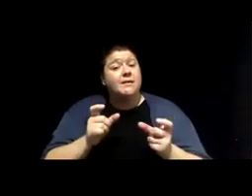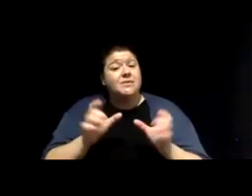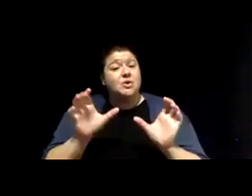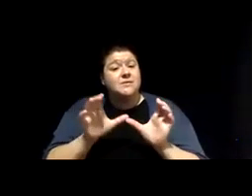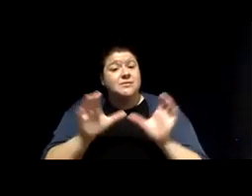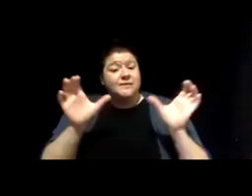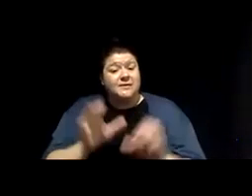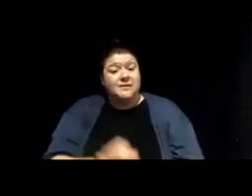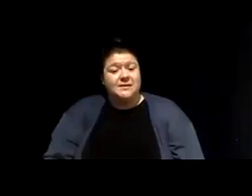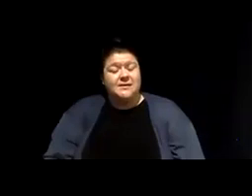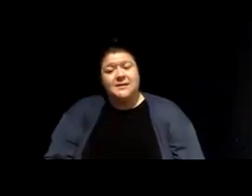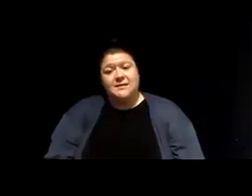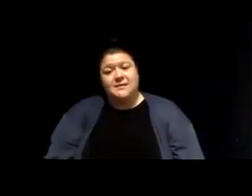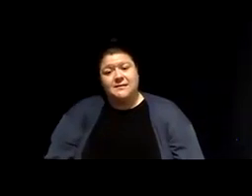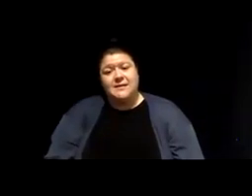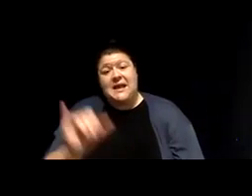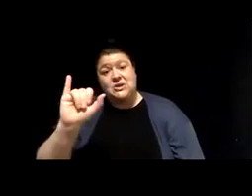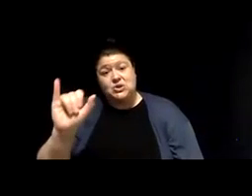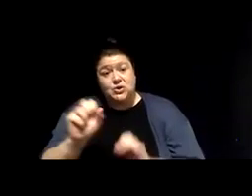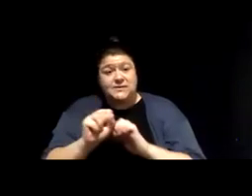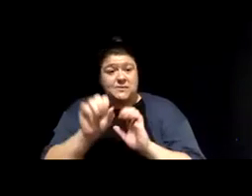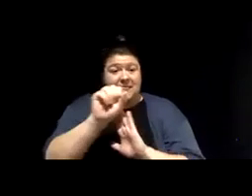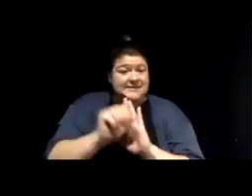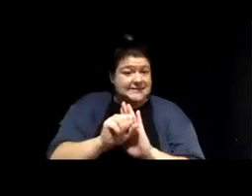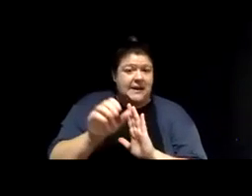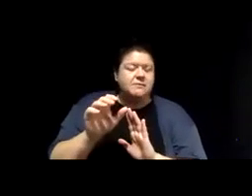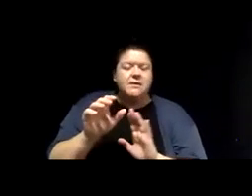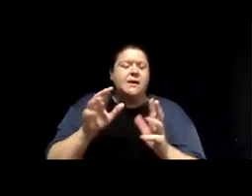Okay. with the state and All right. stuff. Okay. Whatever.